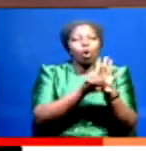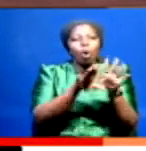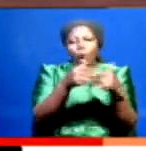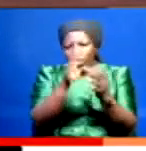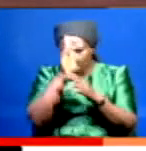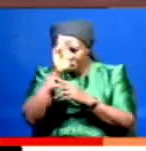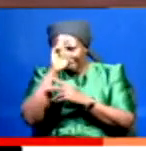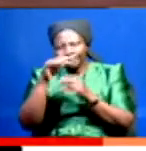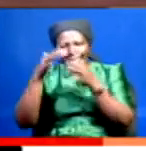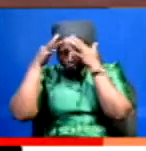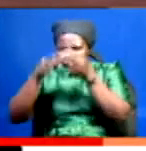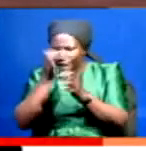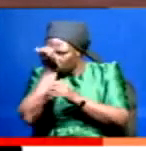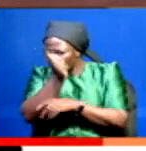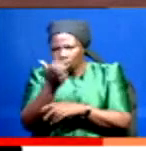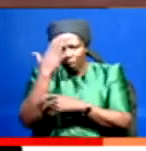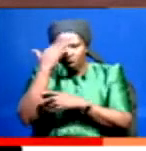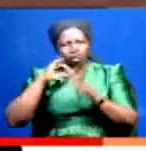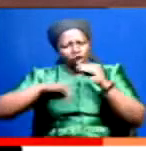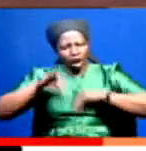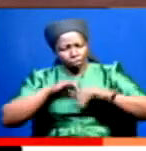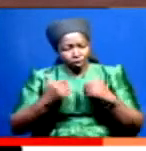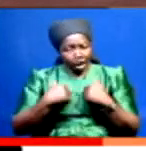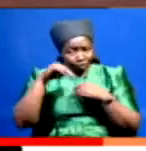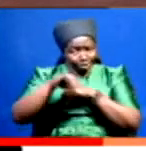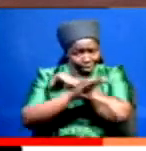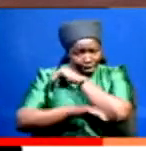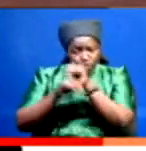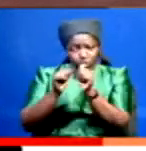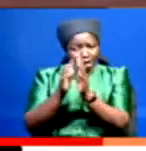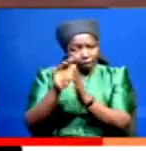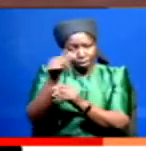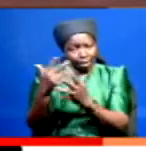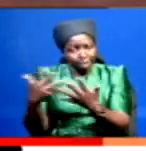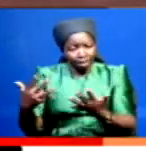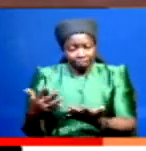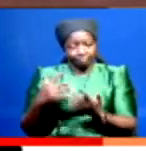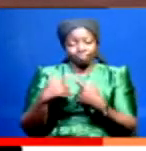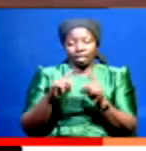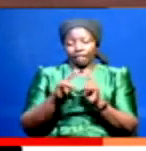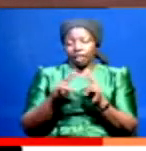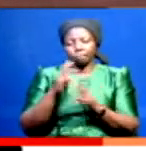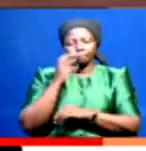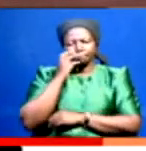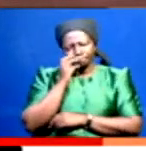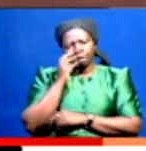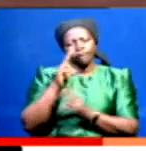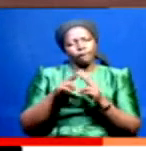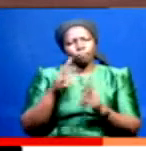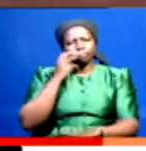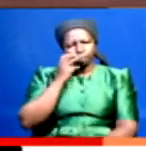of the corruption we have in this country or other things. Mm. It's a bit sad, bit sad.